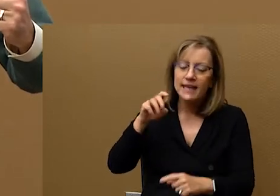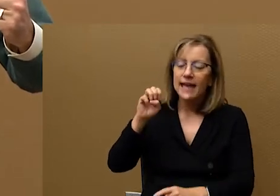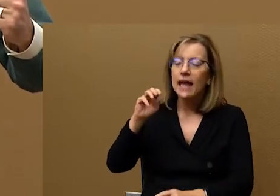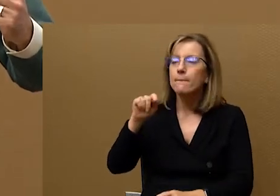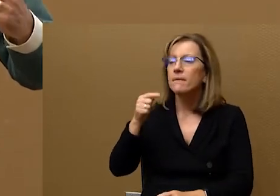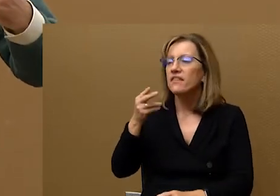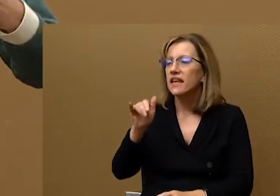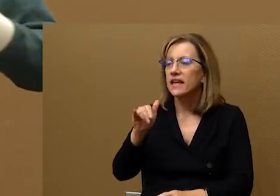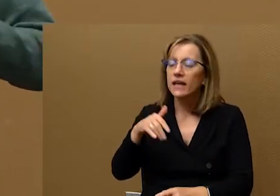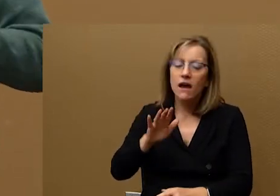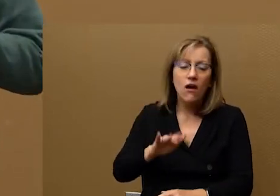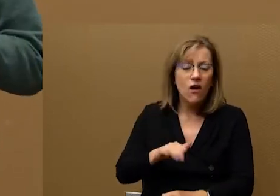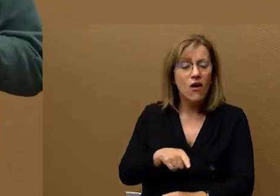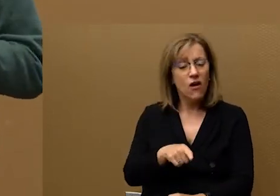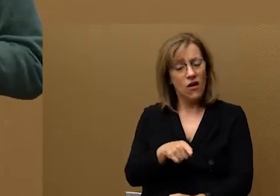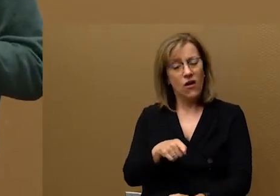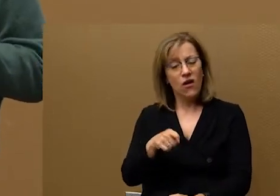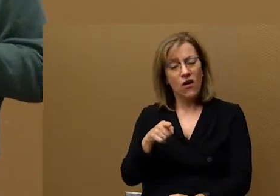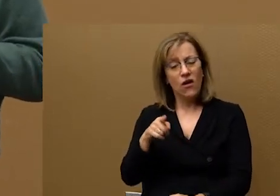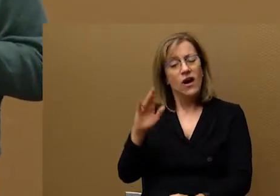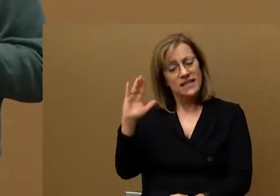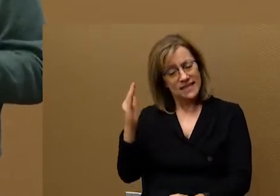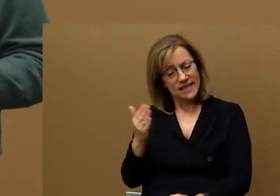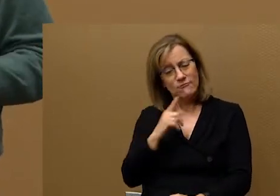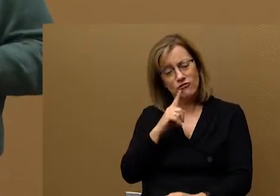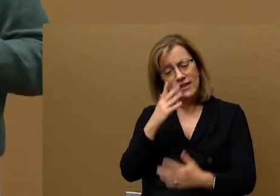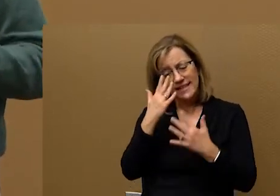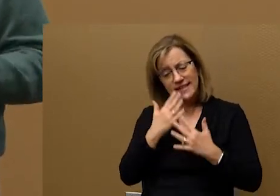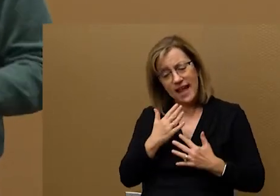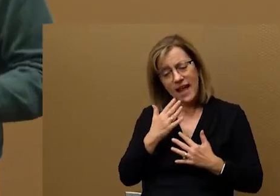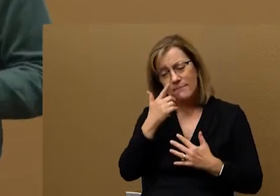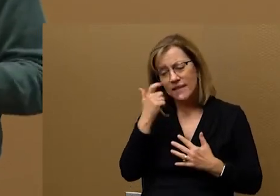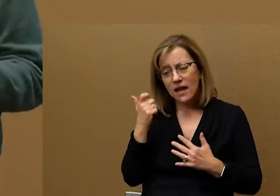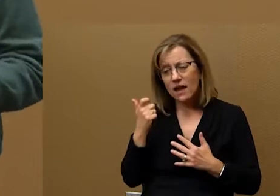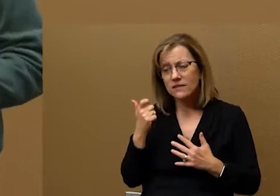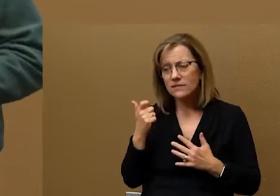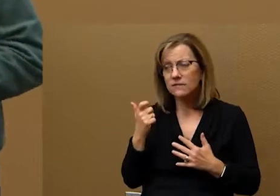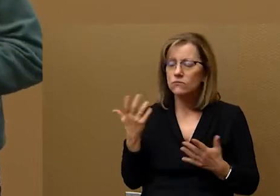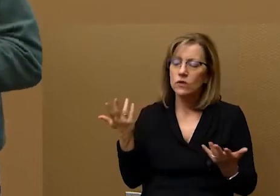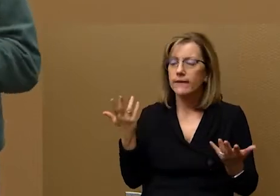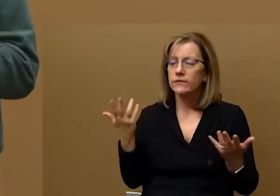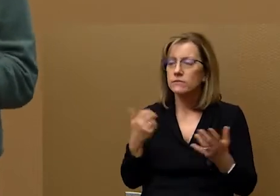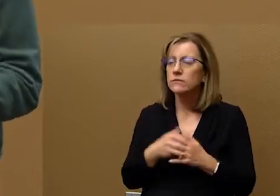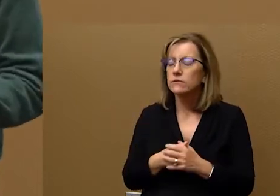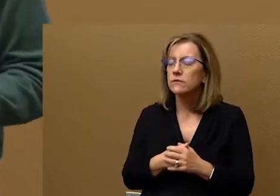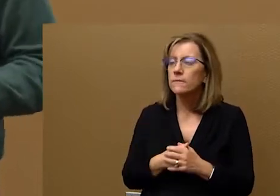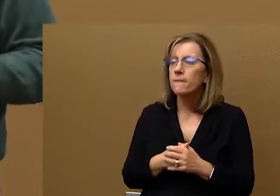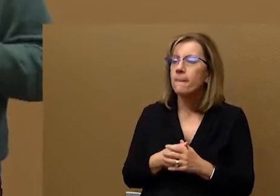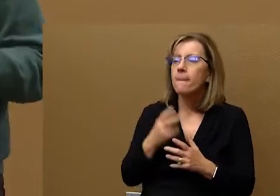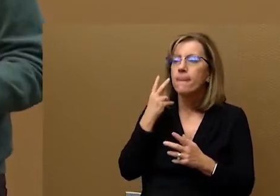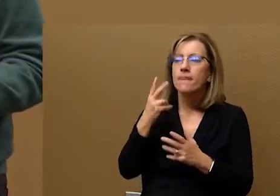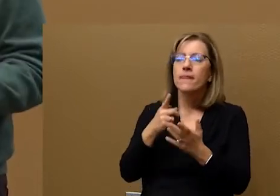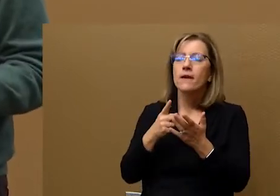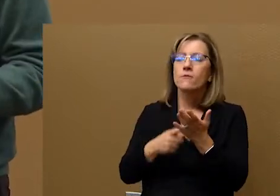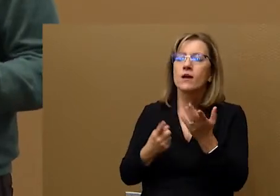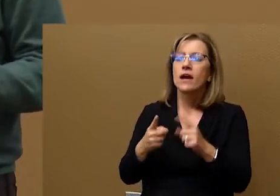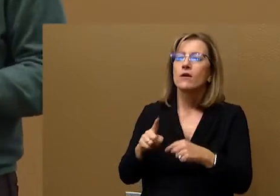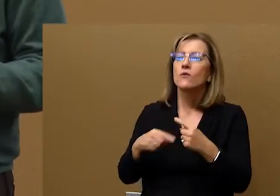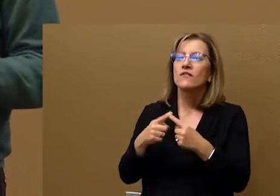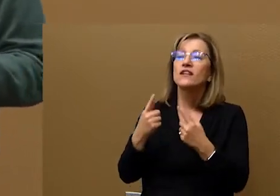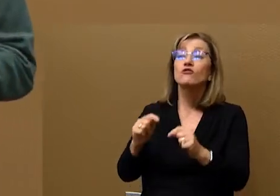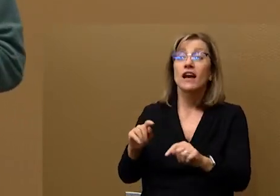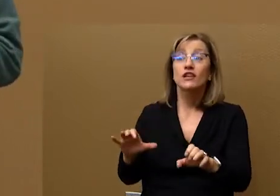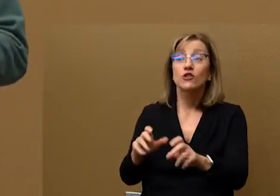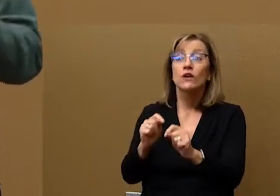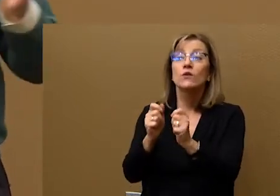empathizing. And something like, so you seem to be really sad because blah, blah. So let's